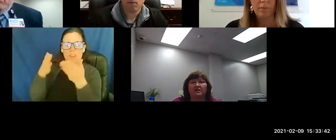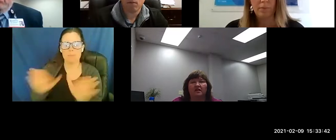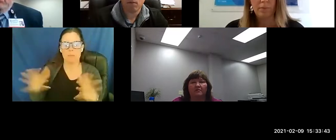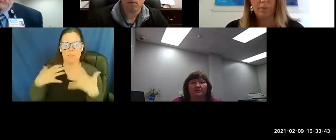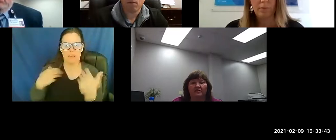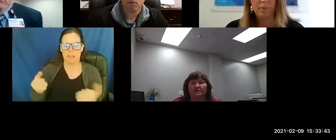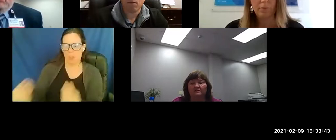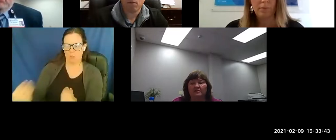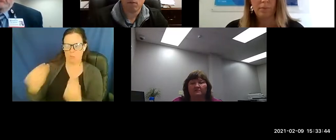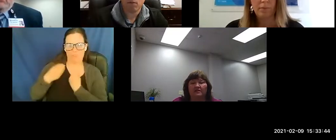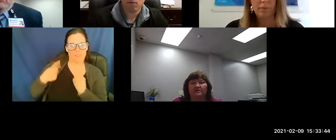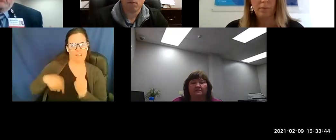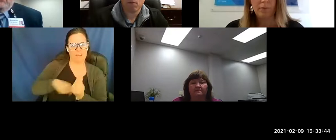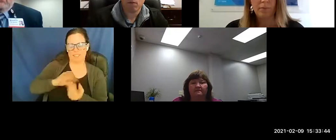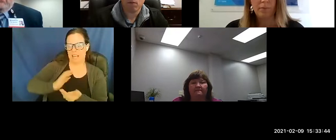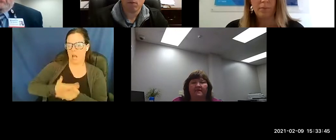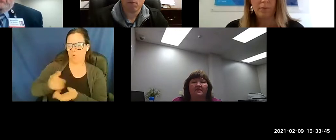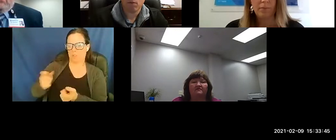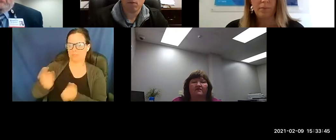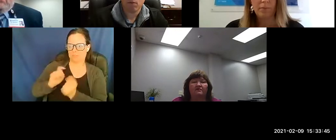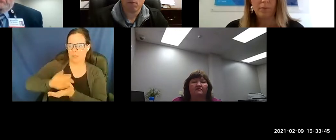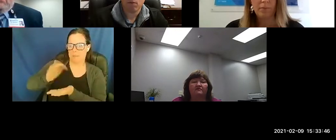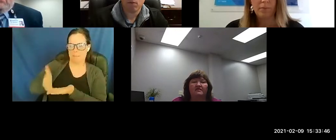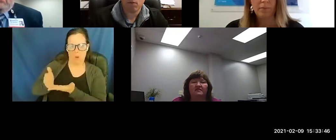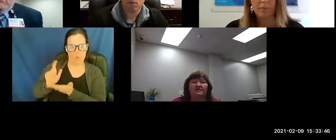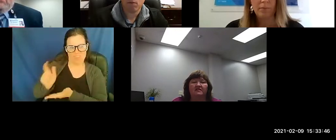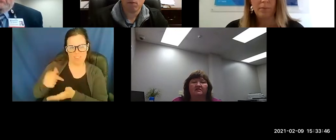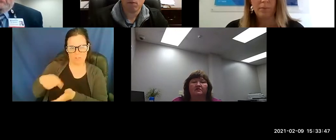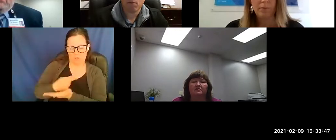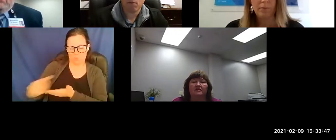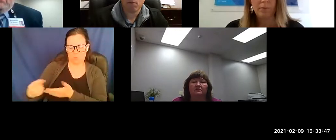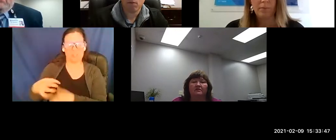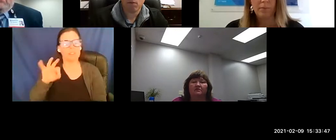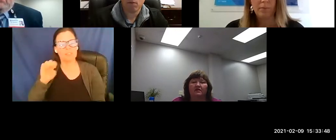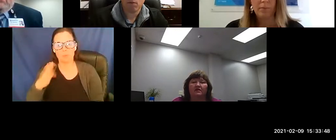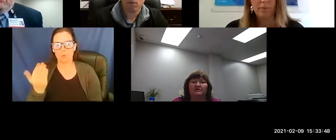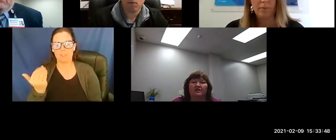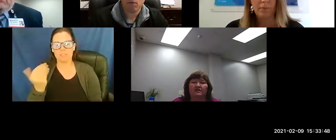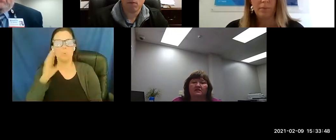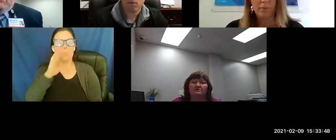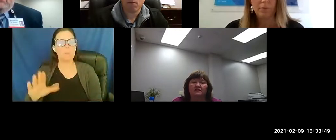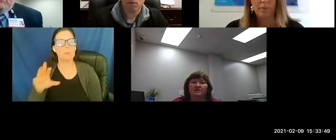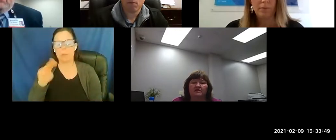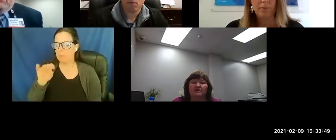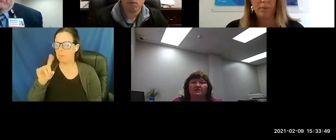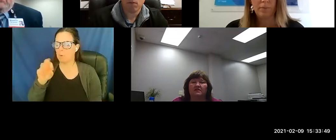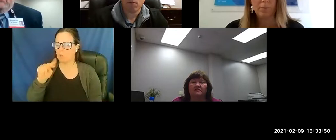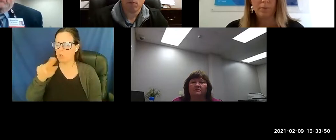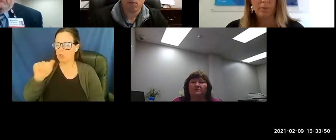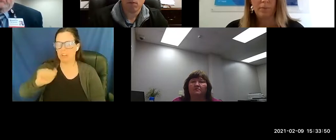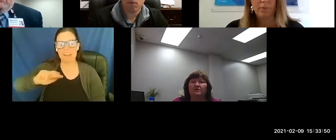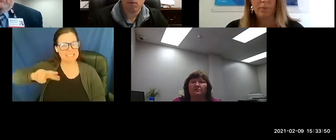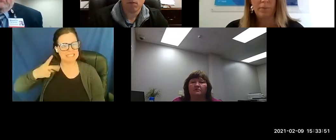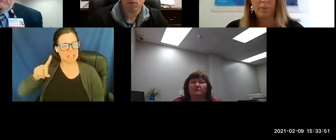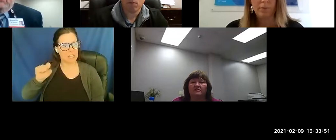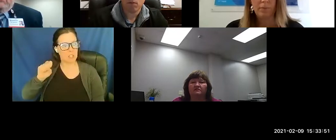allocation amount later this week. The February 15th clinic will be a Moderna second dose clinic to match up